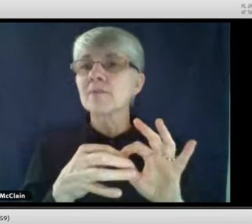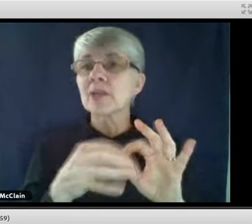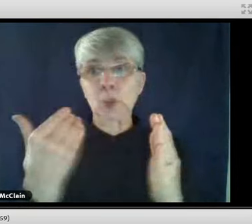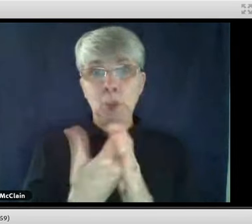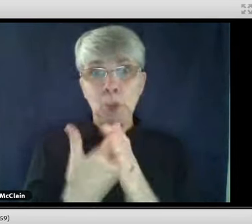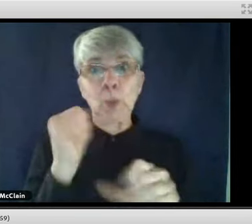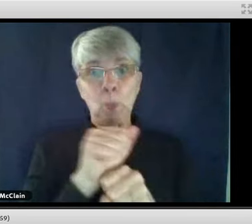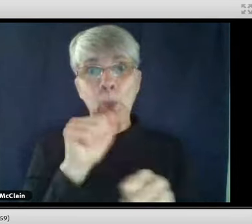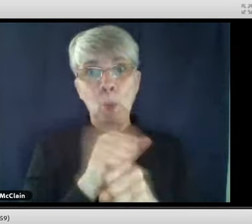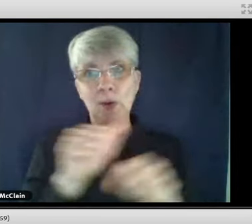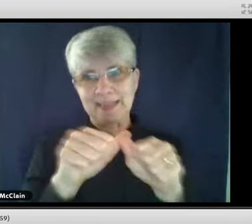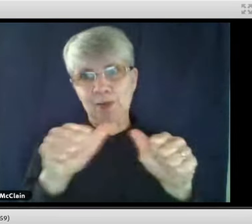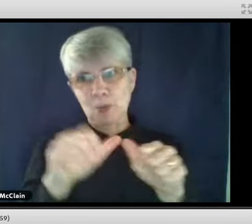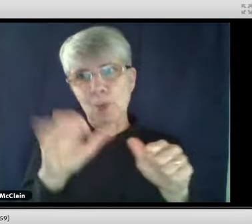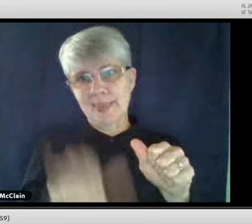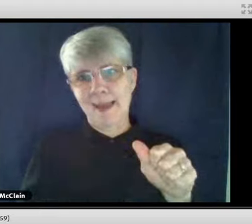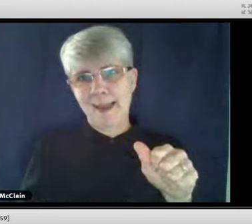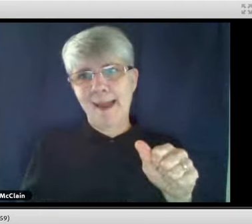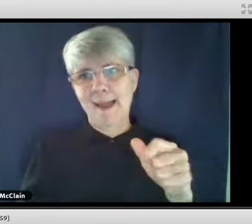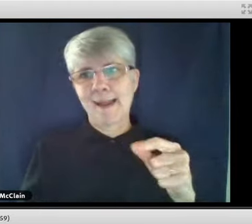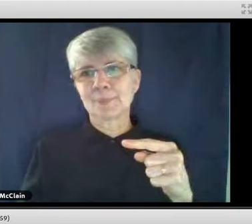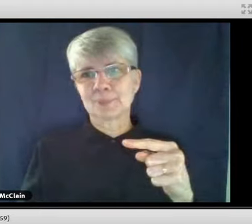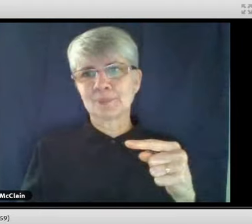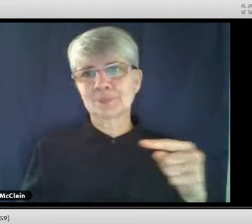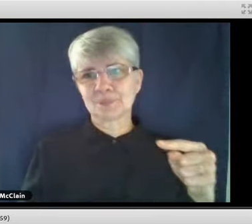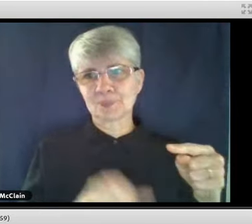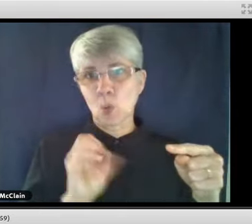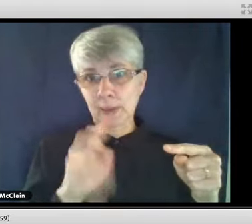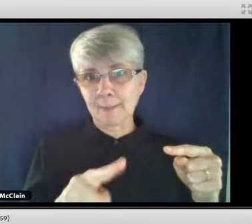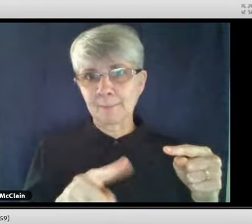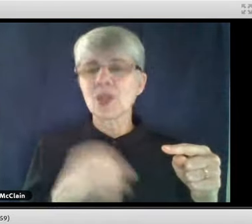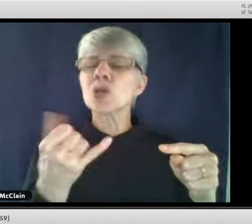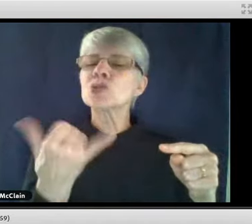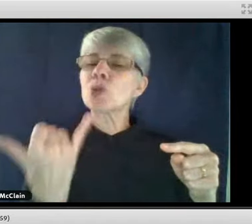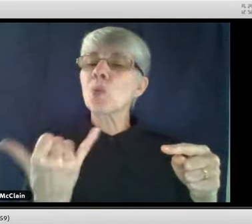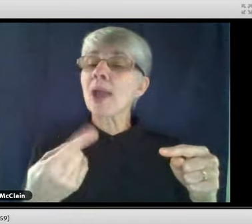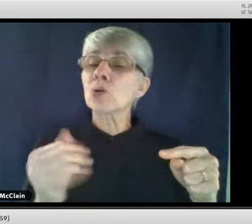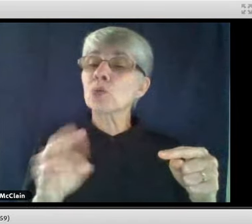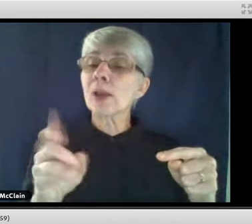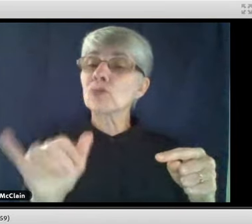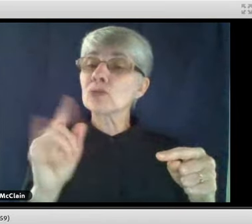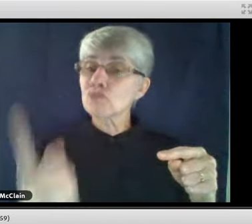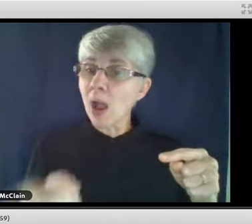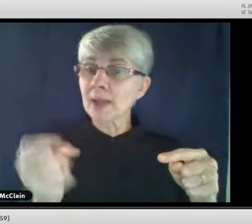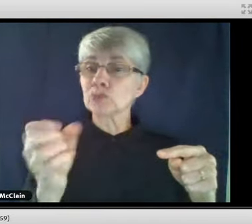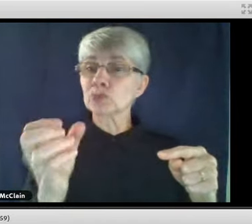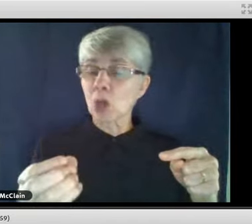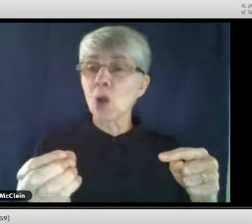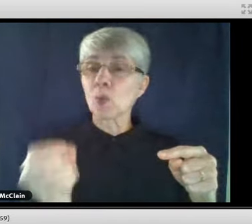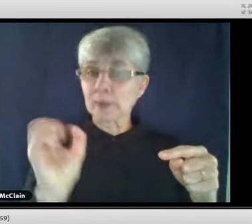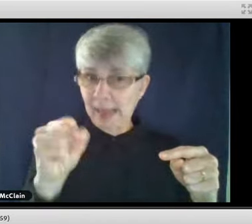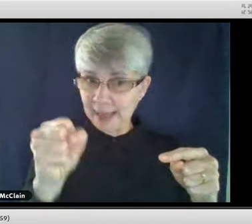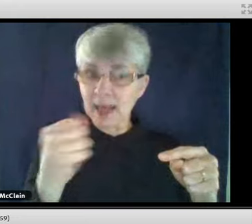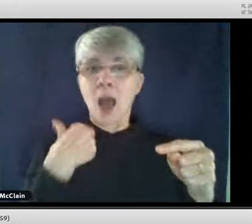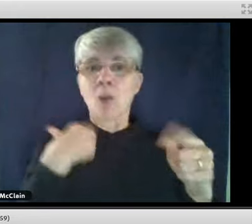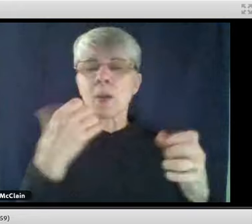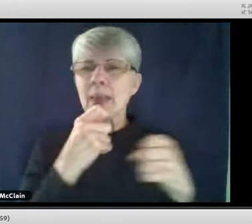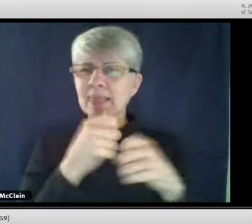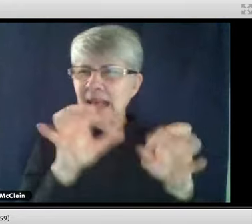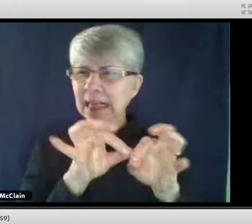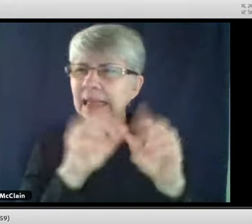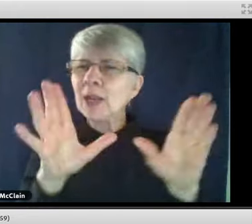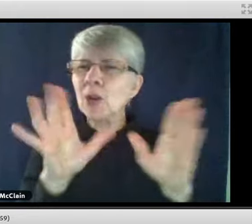work territory with that. So, well, right. So Gregory, exactly. So yes, and I want to make that clear